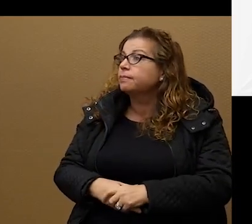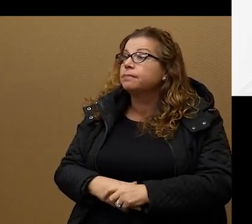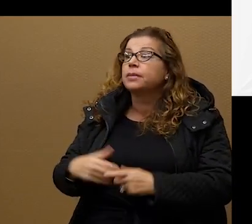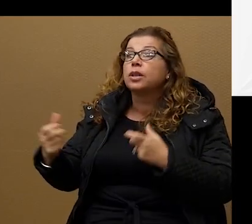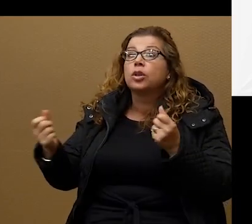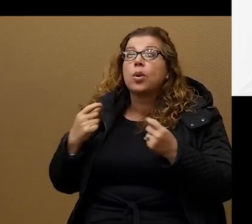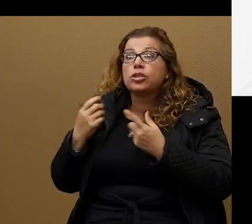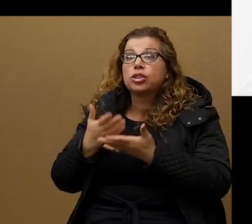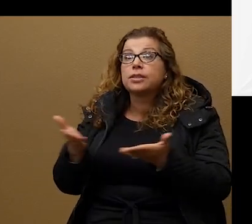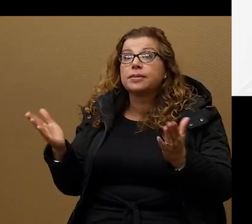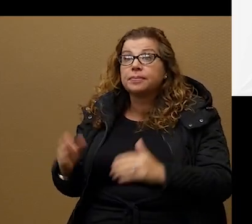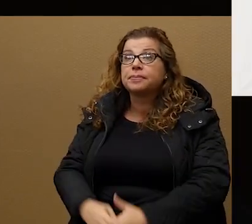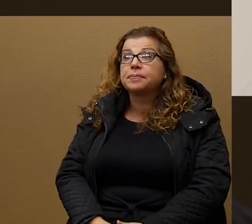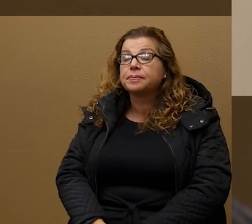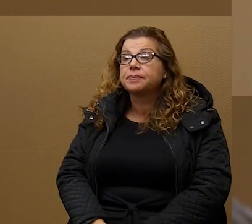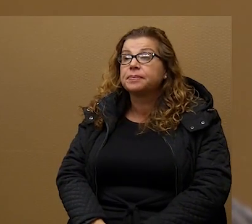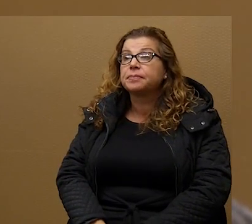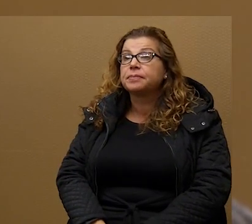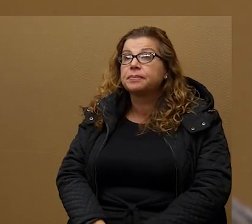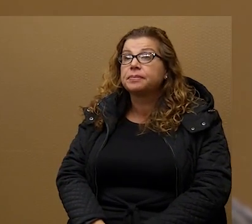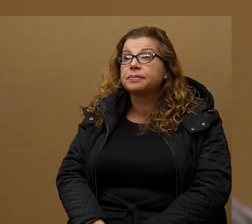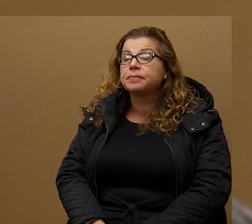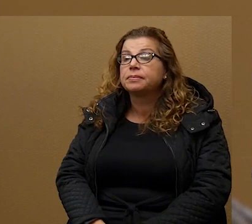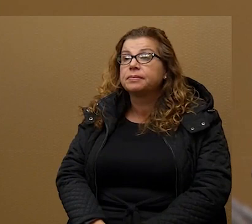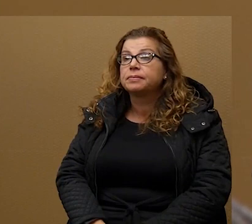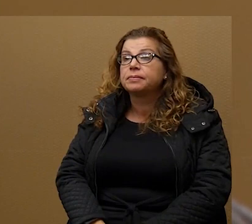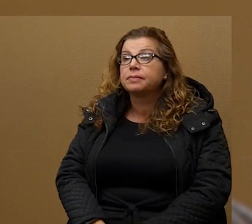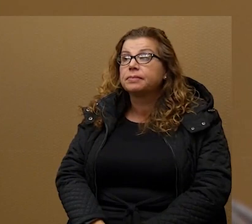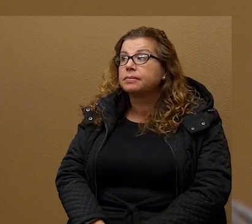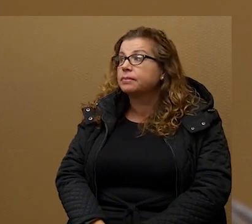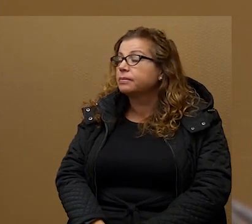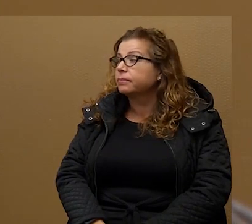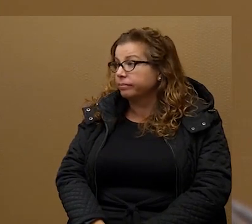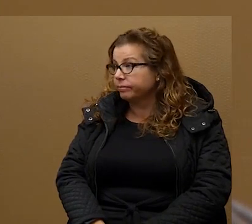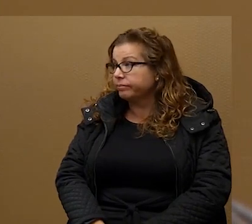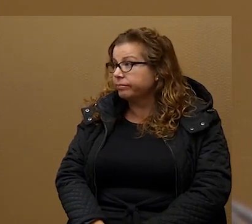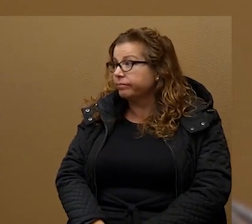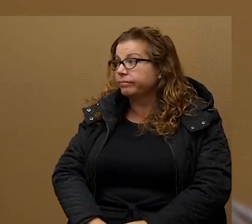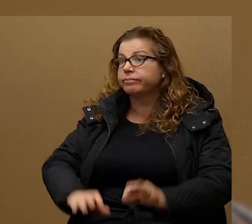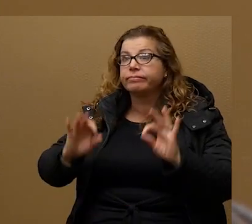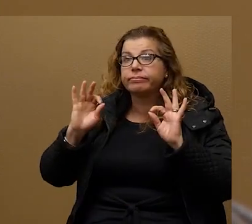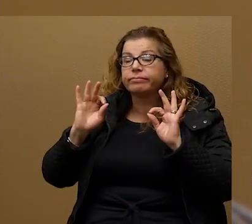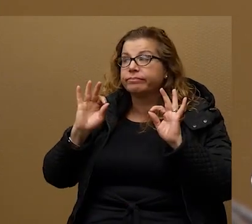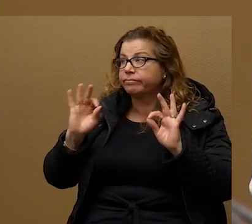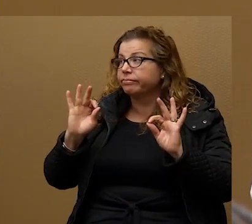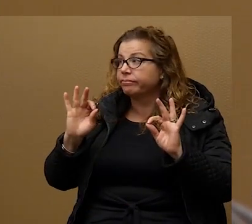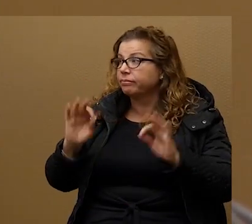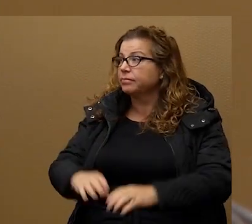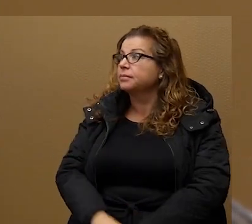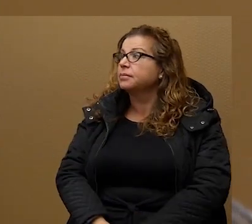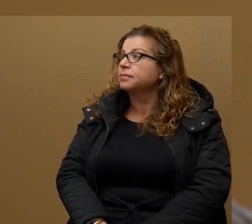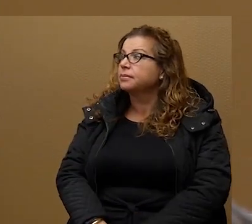Any questions? All right, you guys are done.